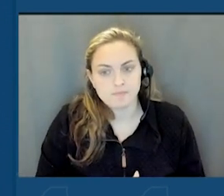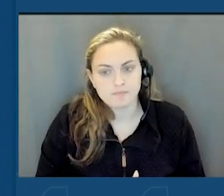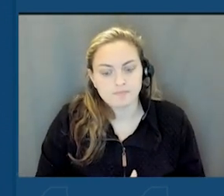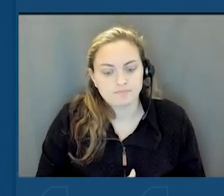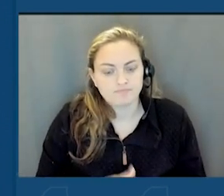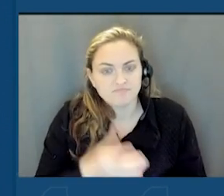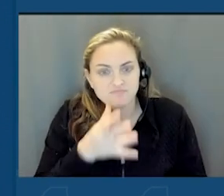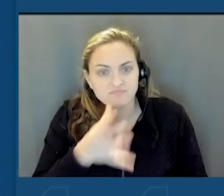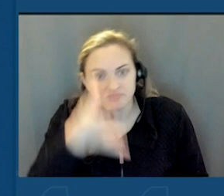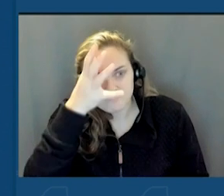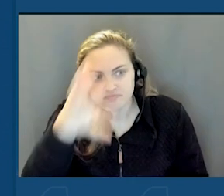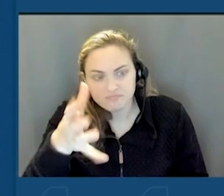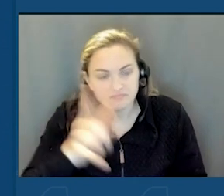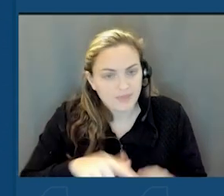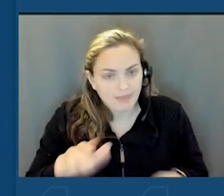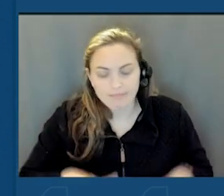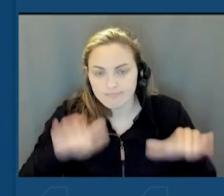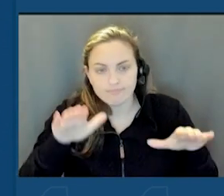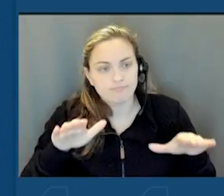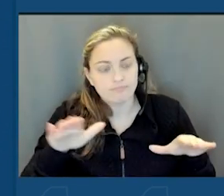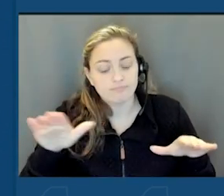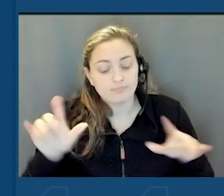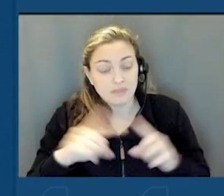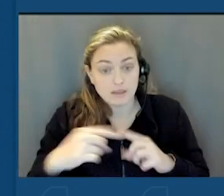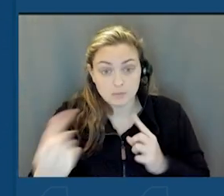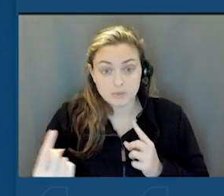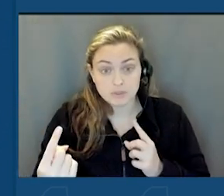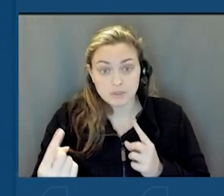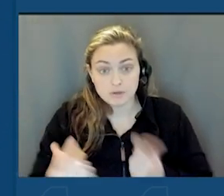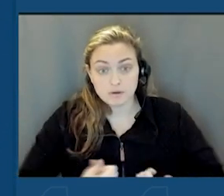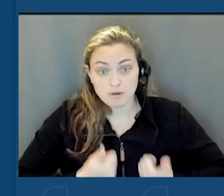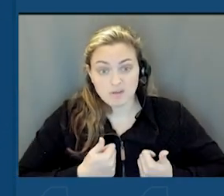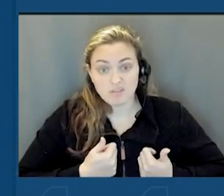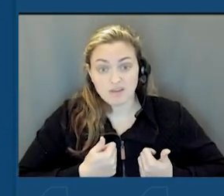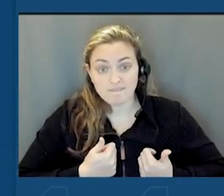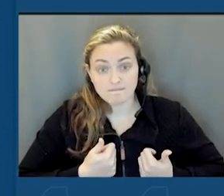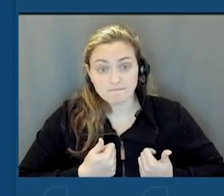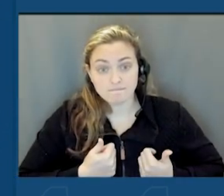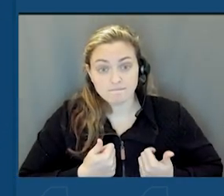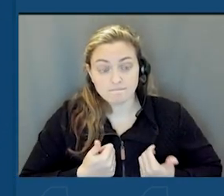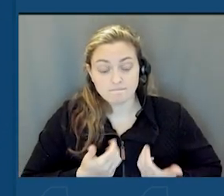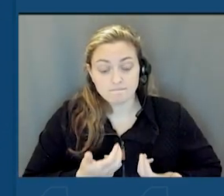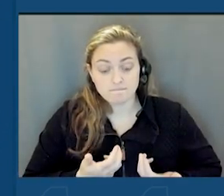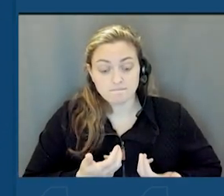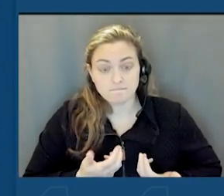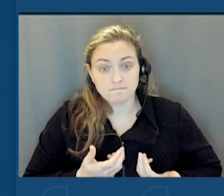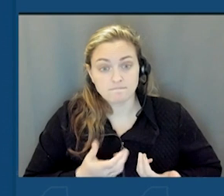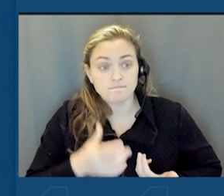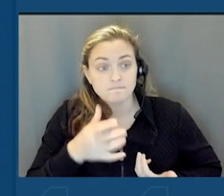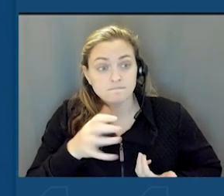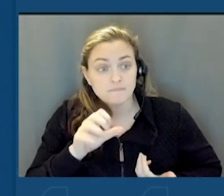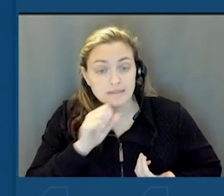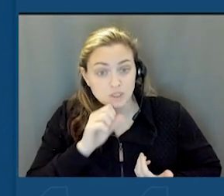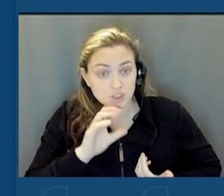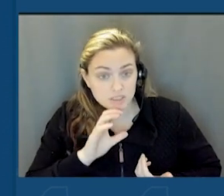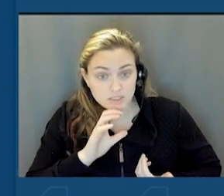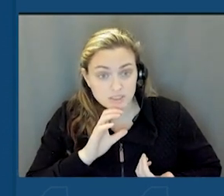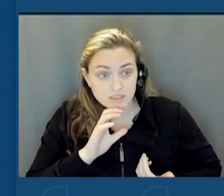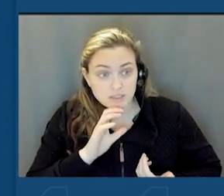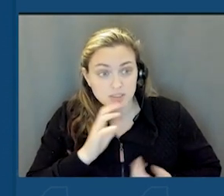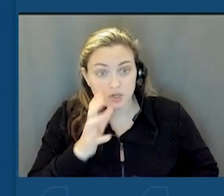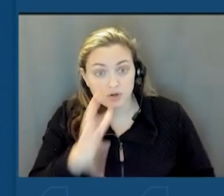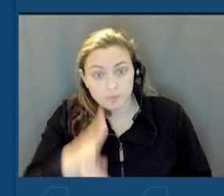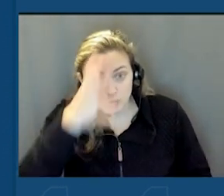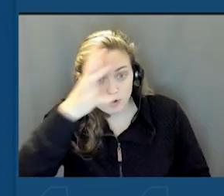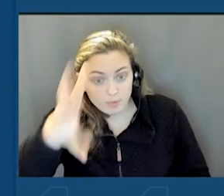grandparents. And on the other end of life spectrum, senior citizens, the grandparents,